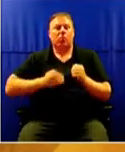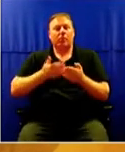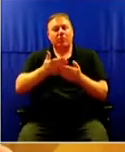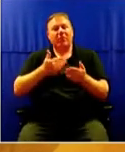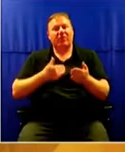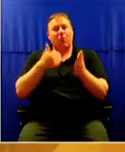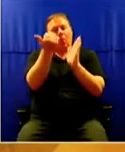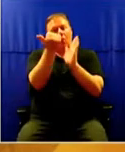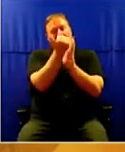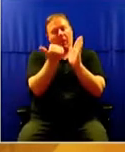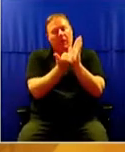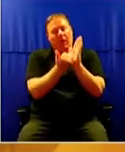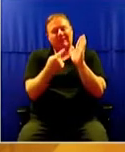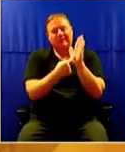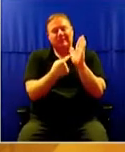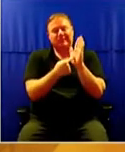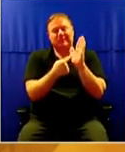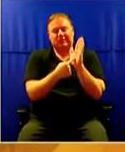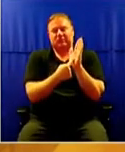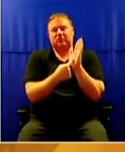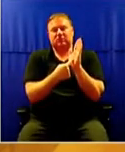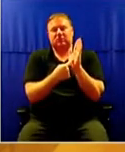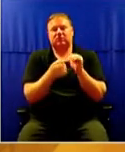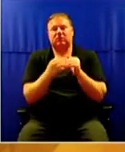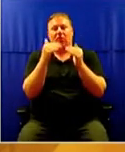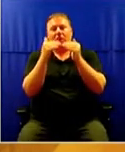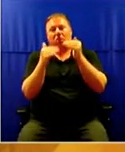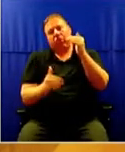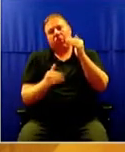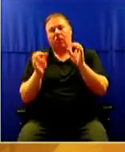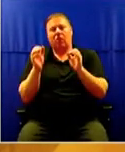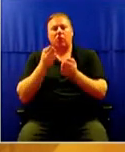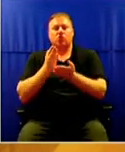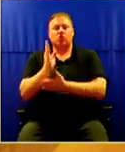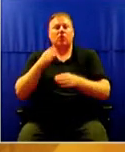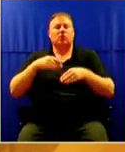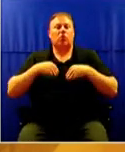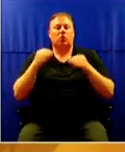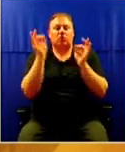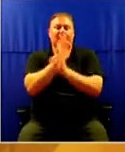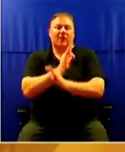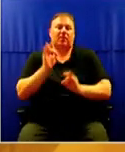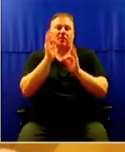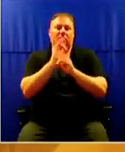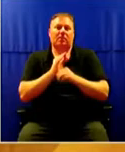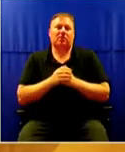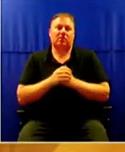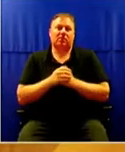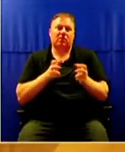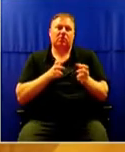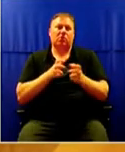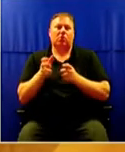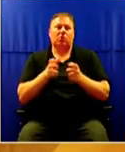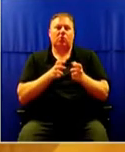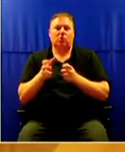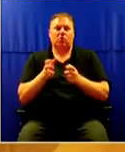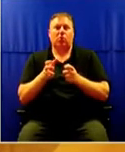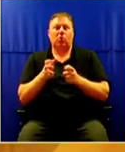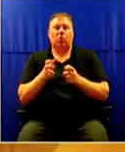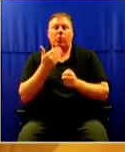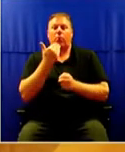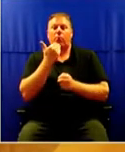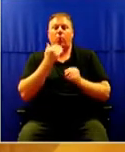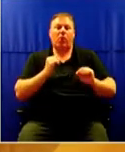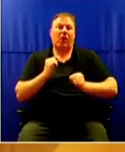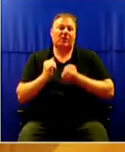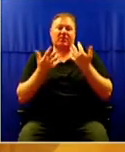customary marriages had no rights of ownership, property ownership, and control became the sole purview of the husband. And